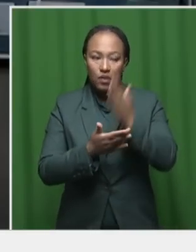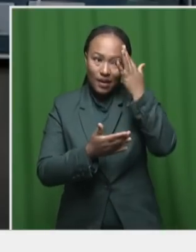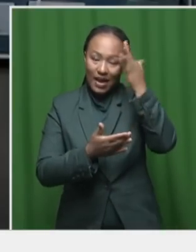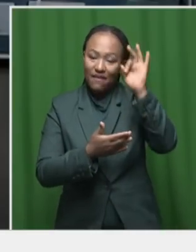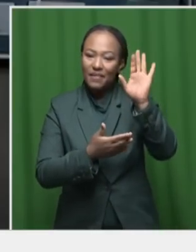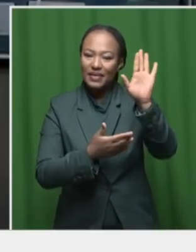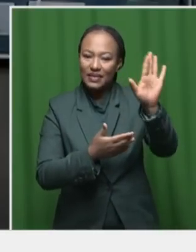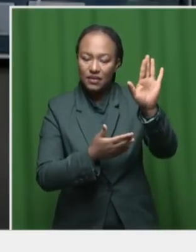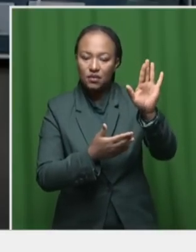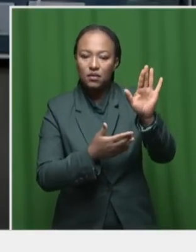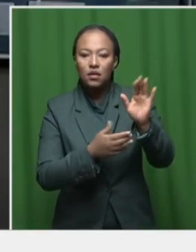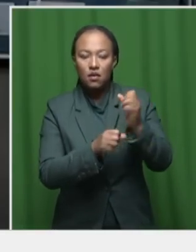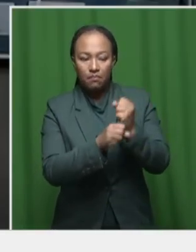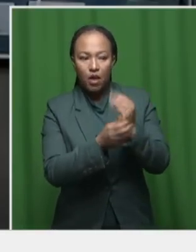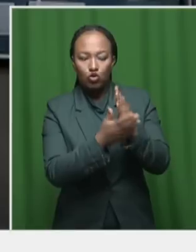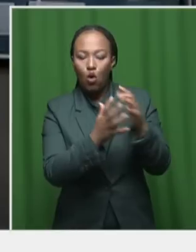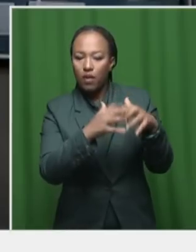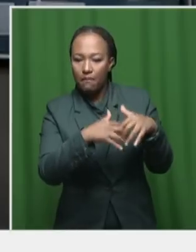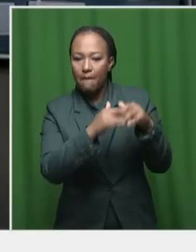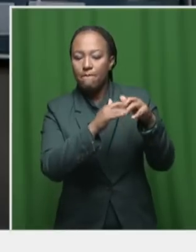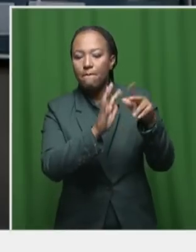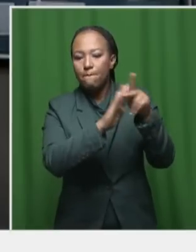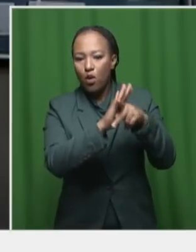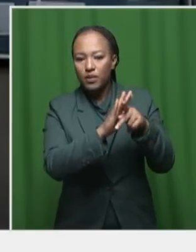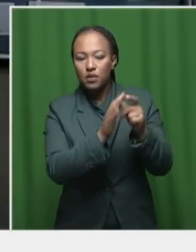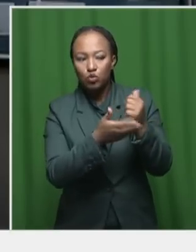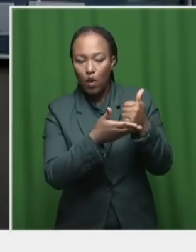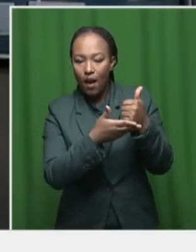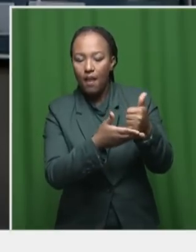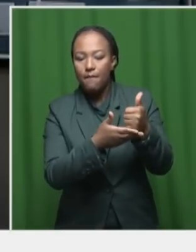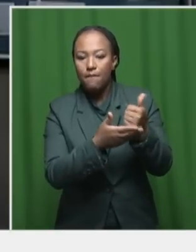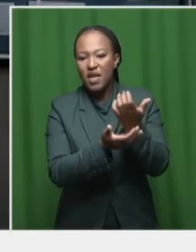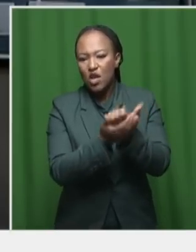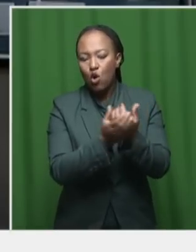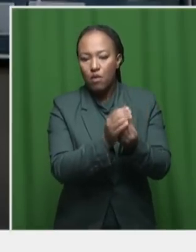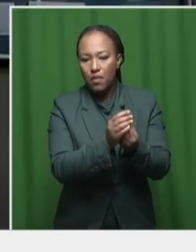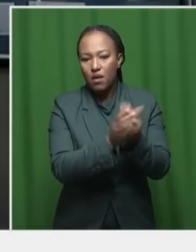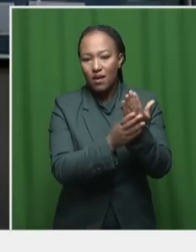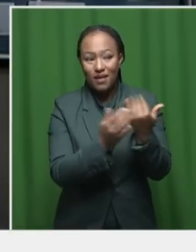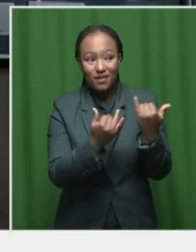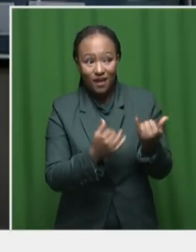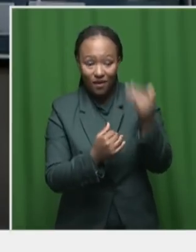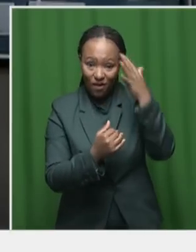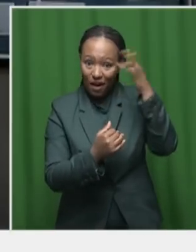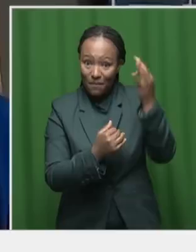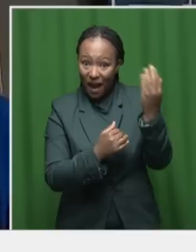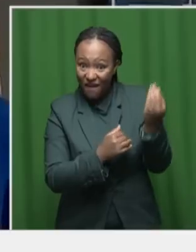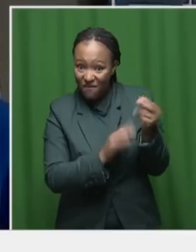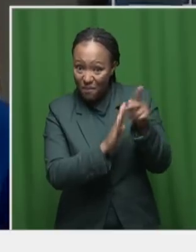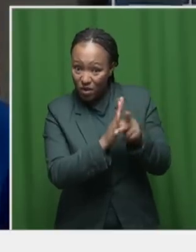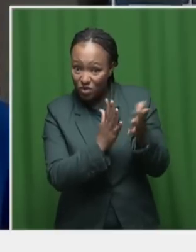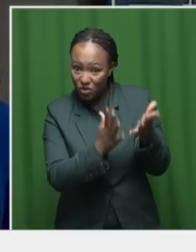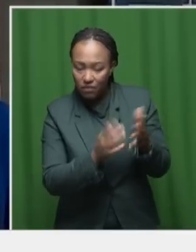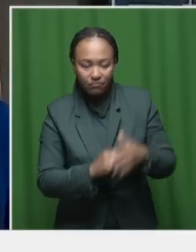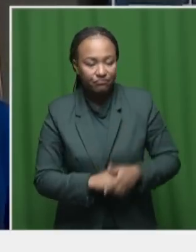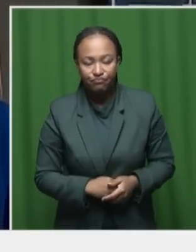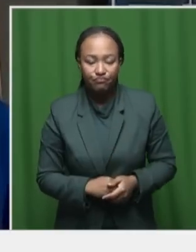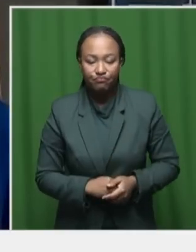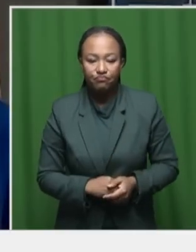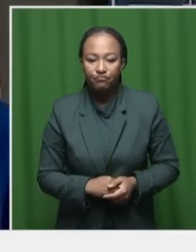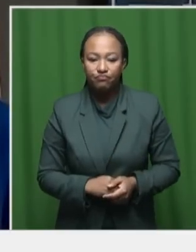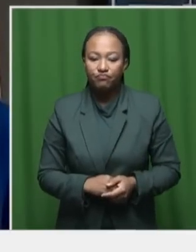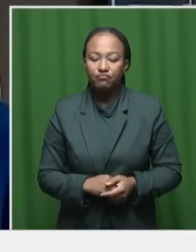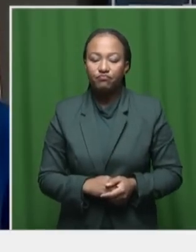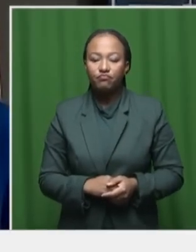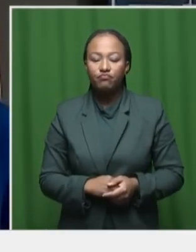really put policies in place that go to grow the economy. The current government certainly does not have those policies. And just finally,